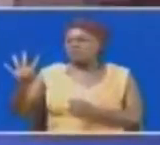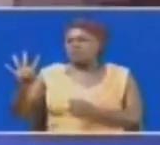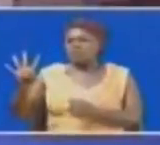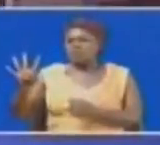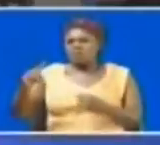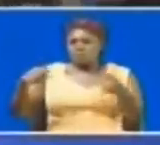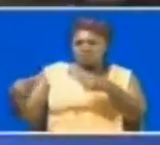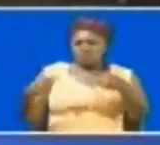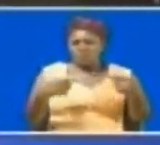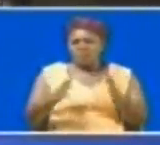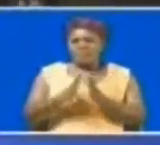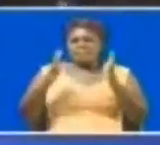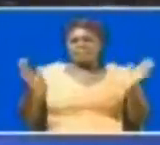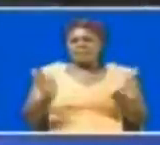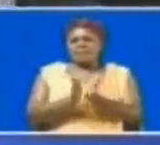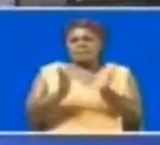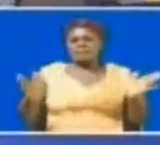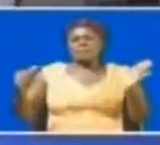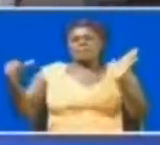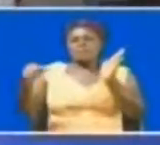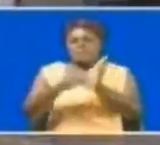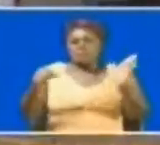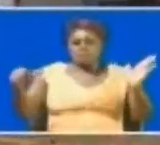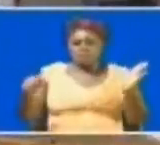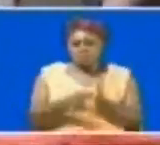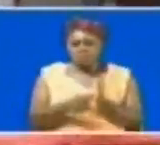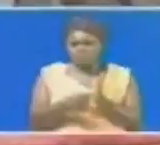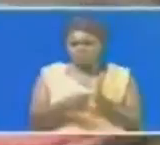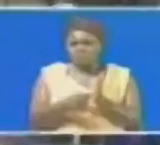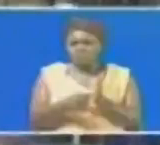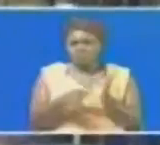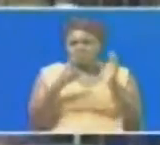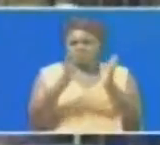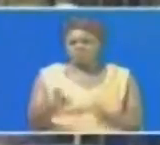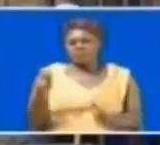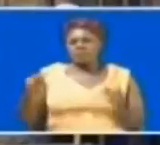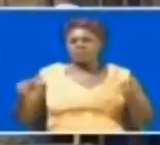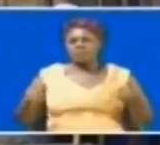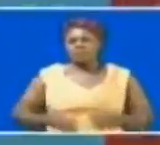fighting one of its biggest public battles. Rita Tinina, KTN News.